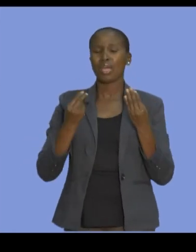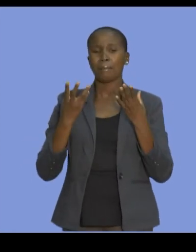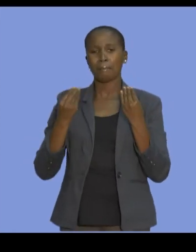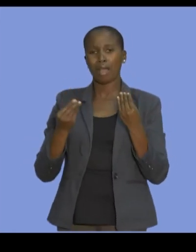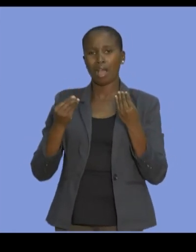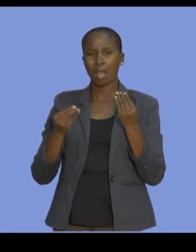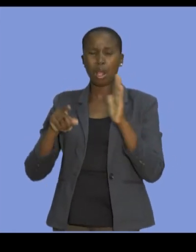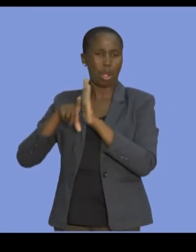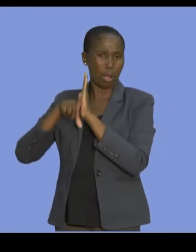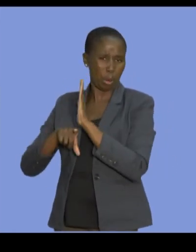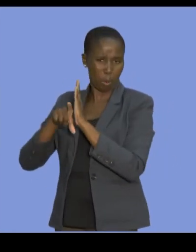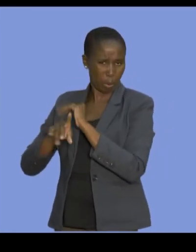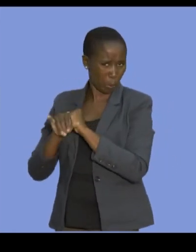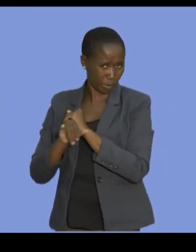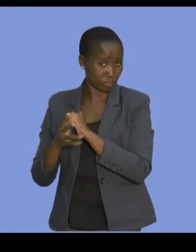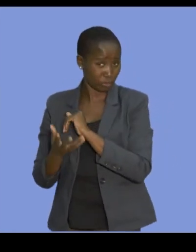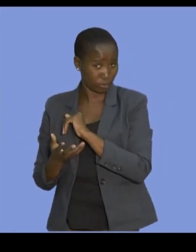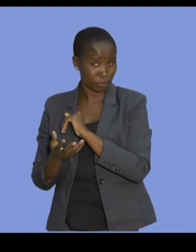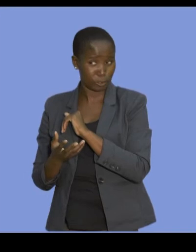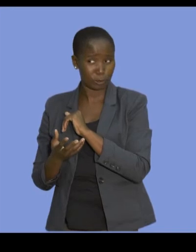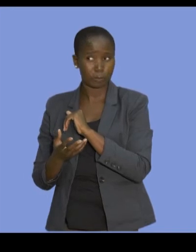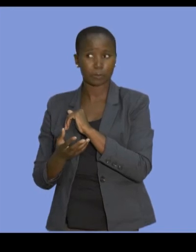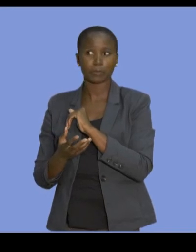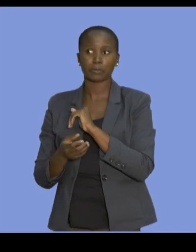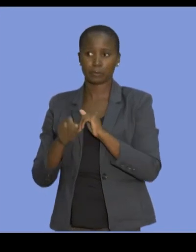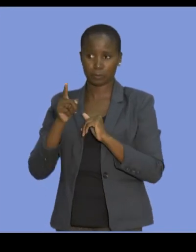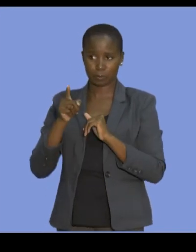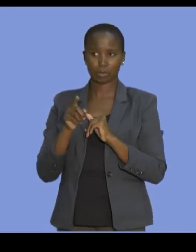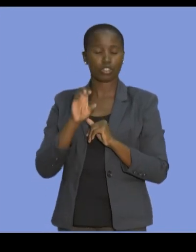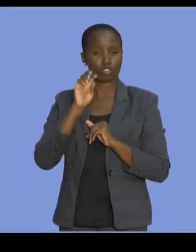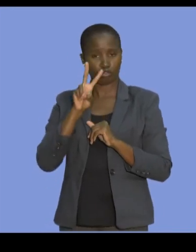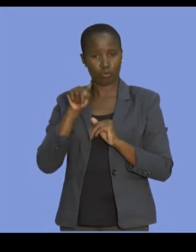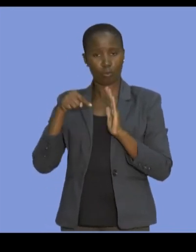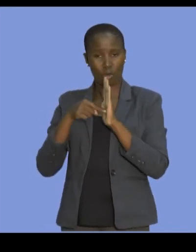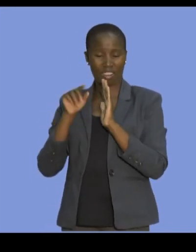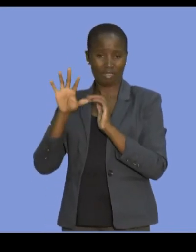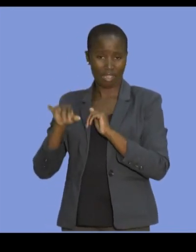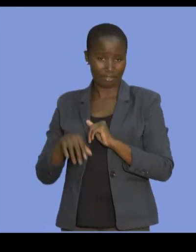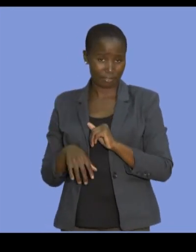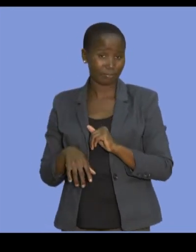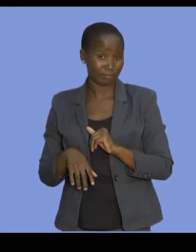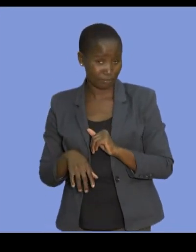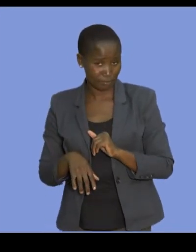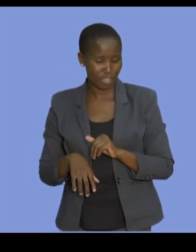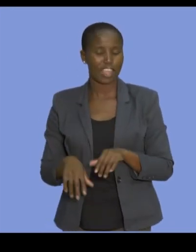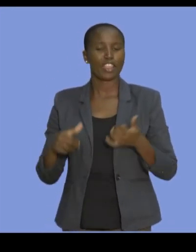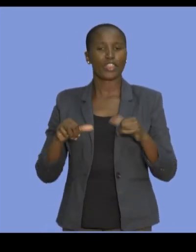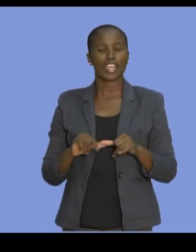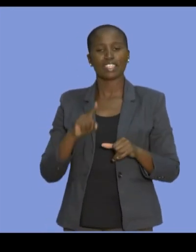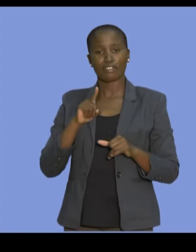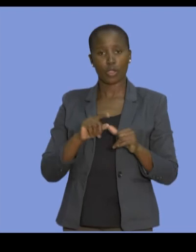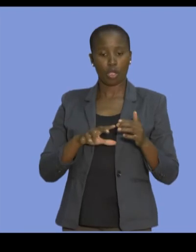lowest value. What is the lowest value? The lowest value is 2.5. And if we minus the